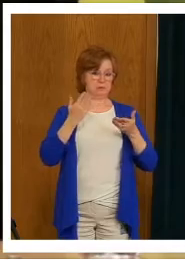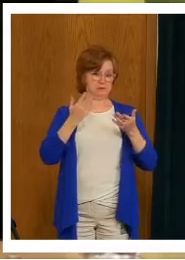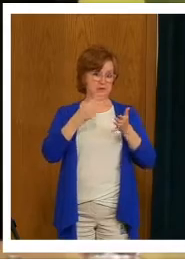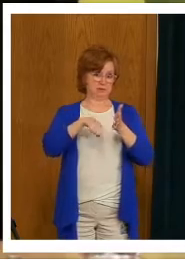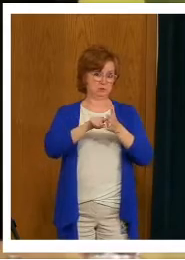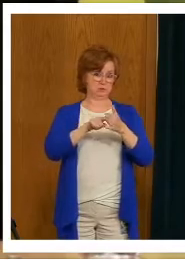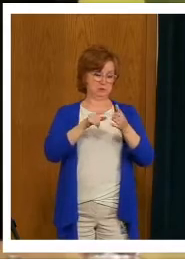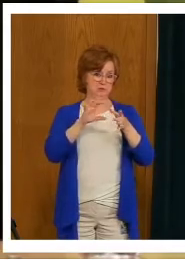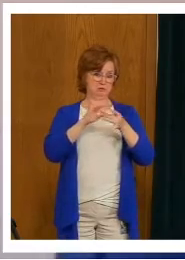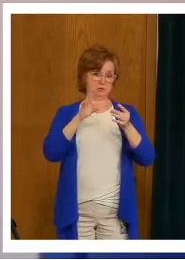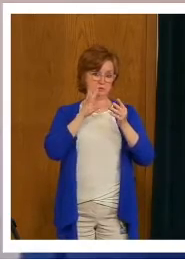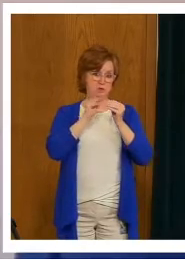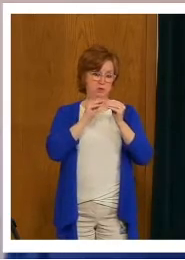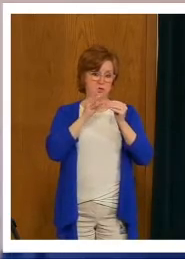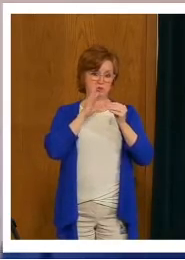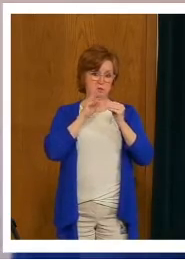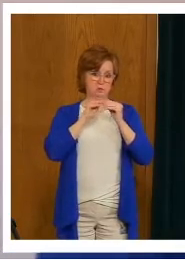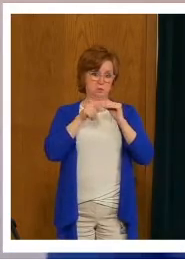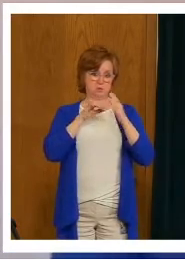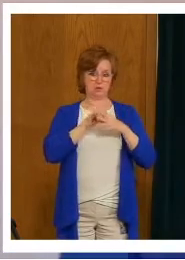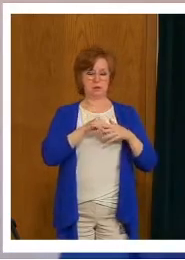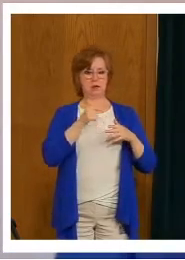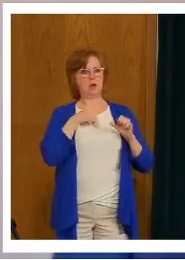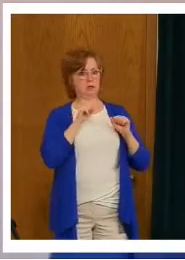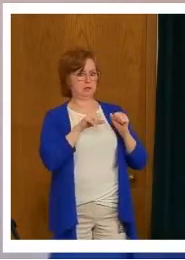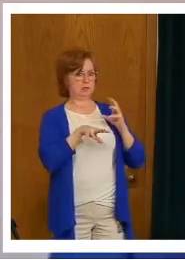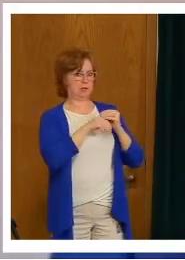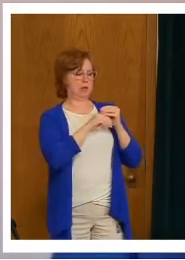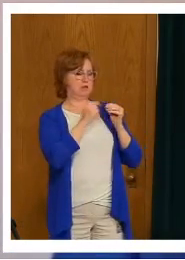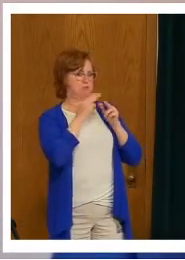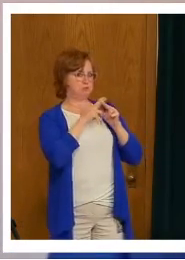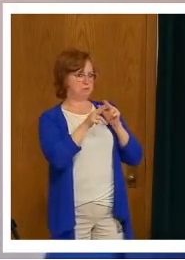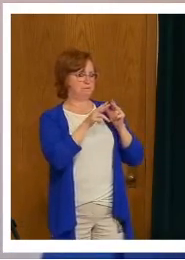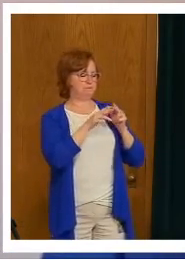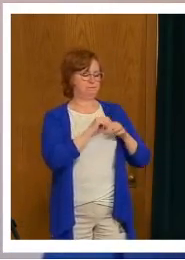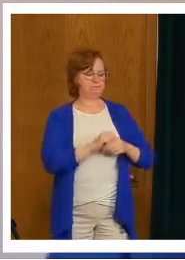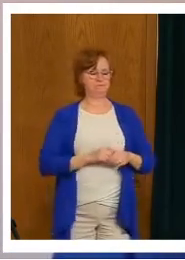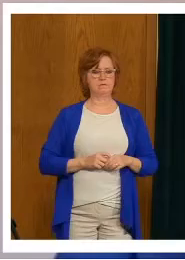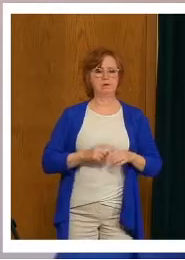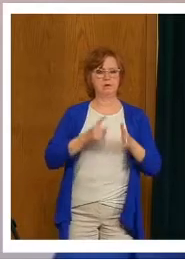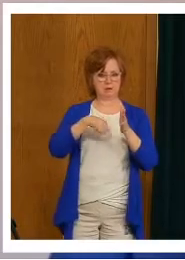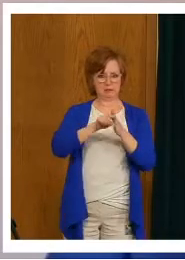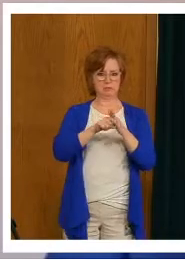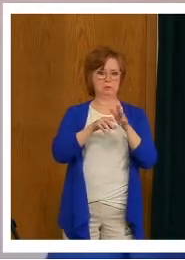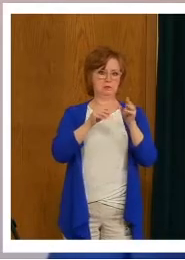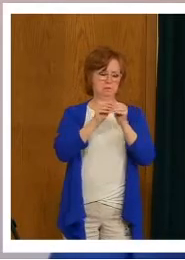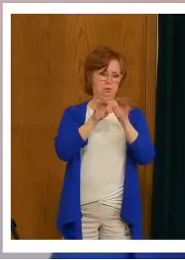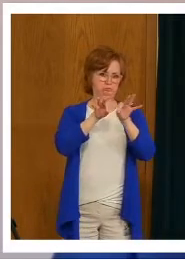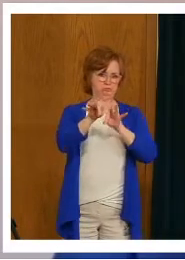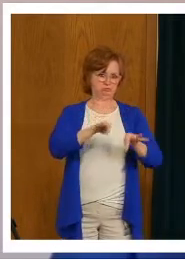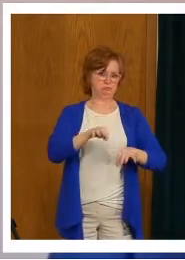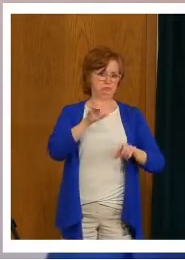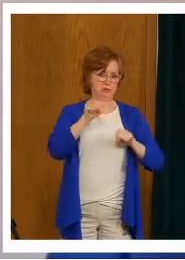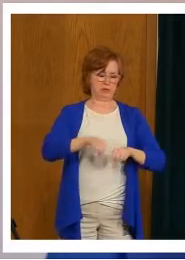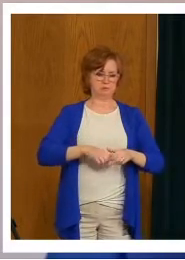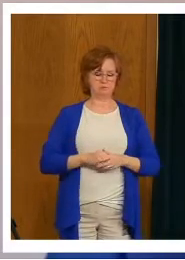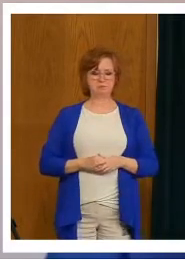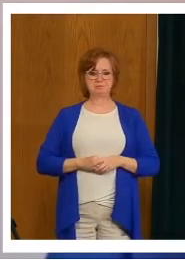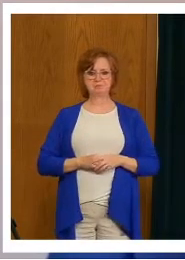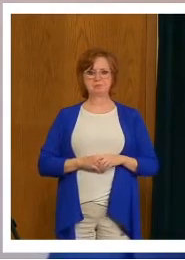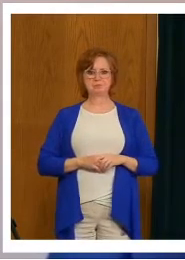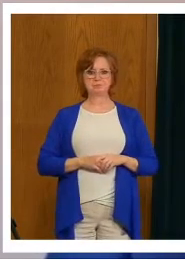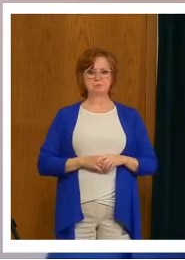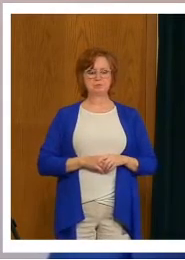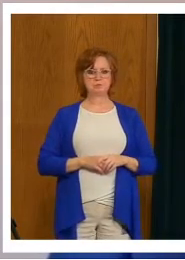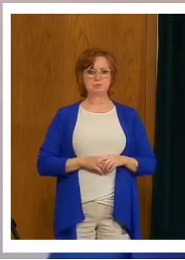week. Sure, I can add a little today and certainly flesh it out more next week. We are meeting with